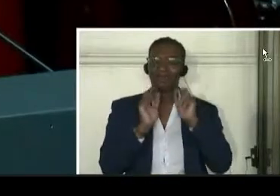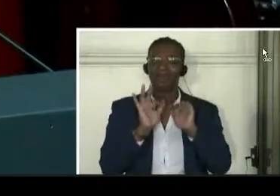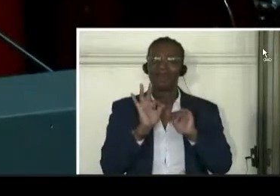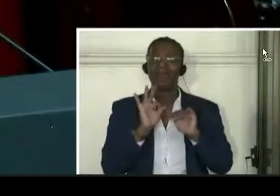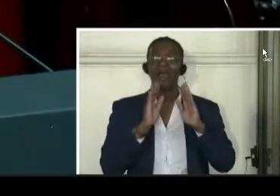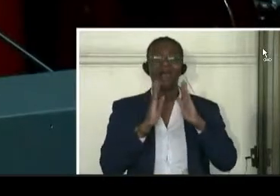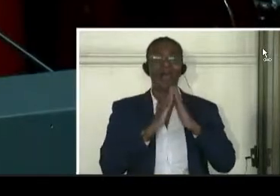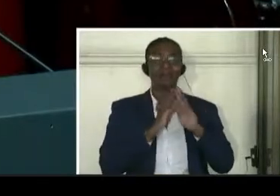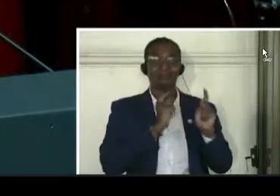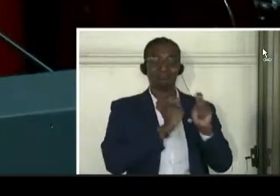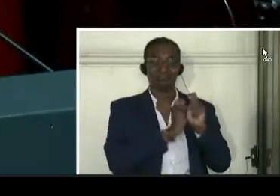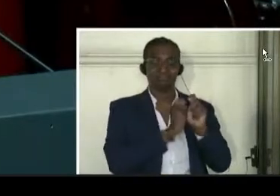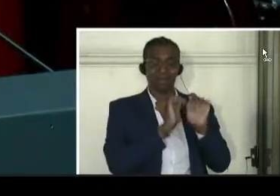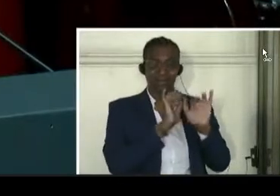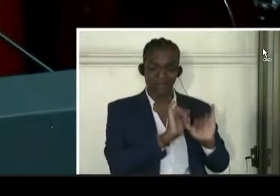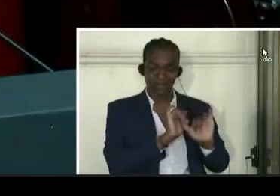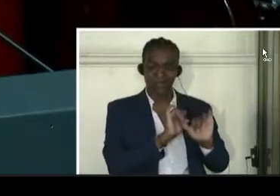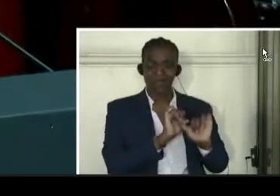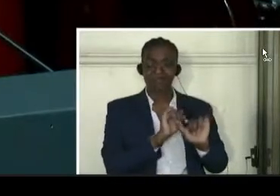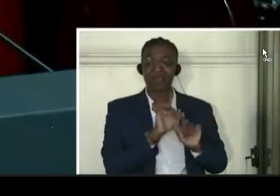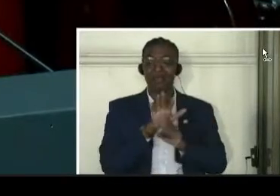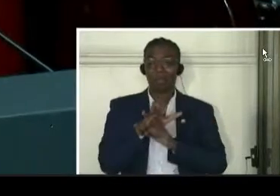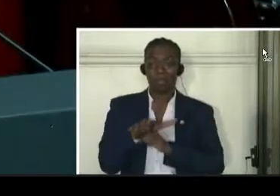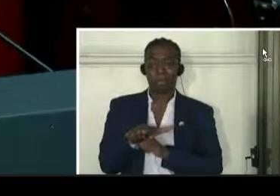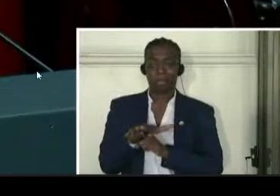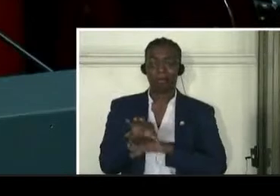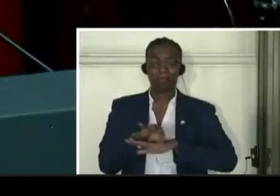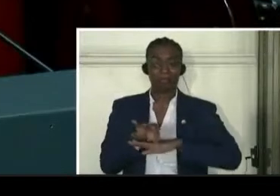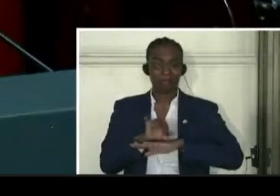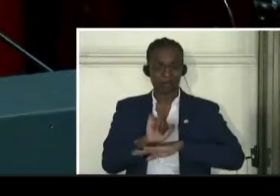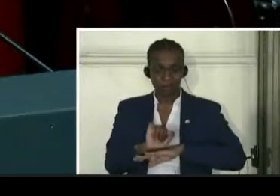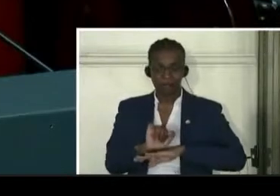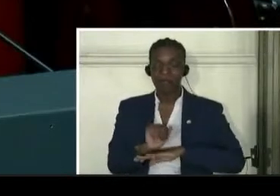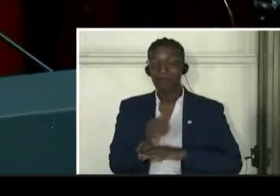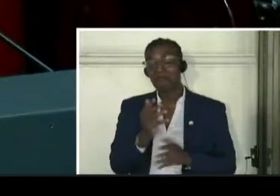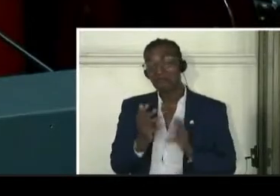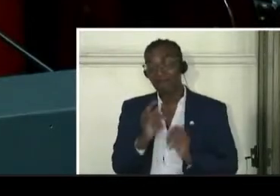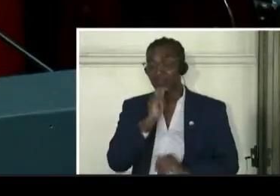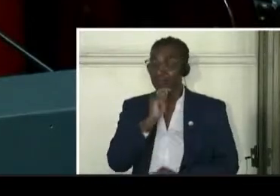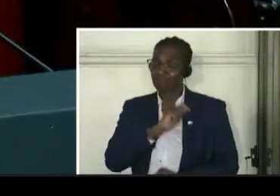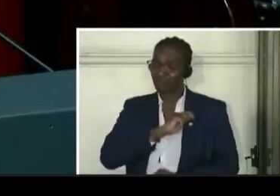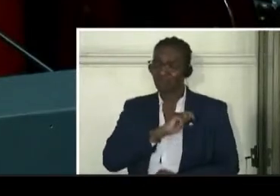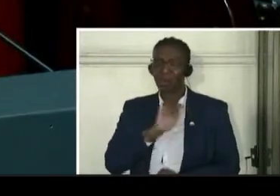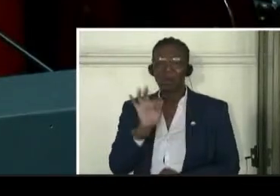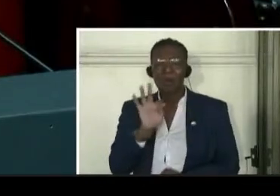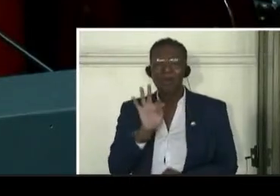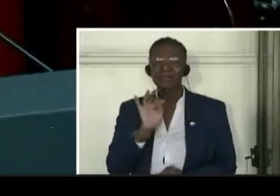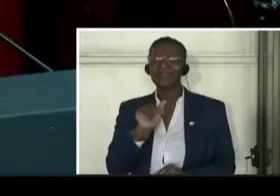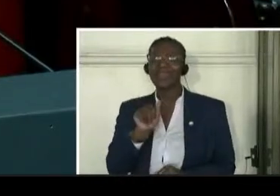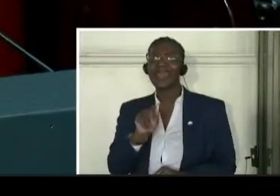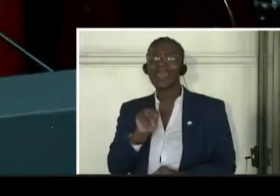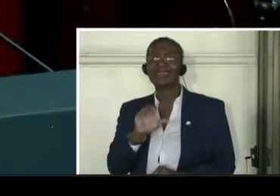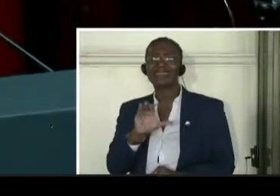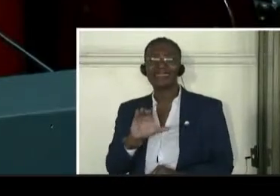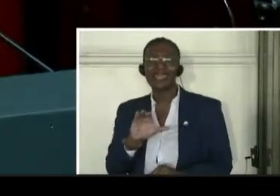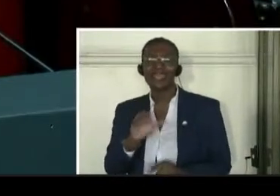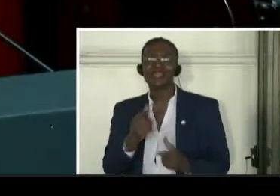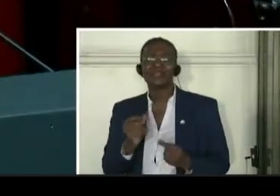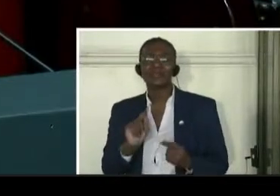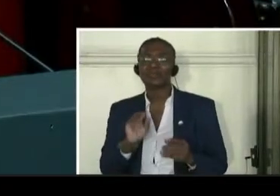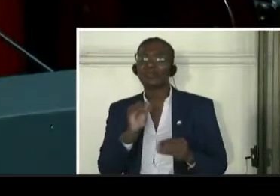settlements are the legacy of the apartheid spatial planning. Perhaps that's true, But what has the ANC done to rectify